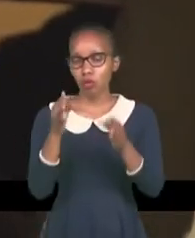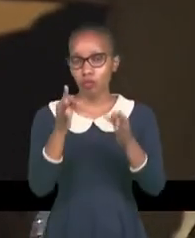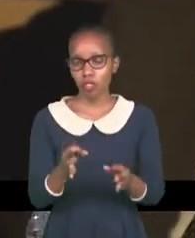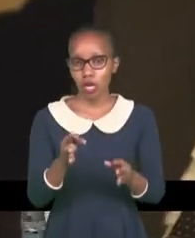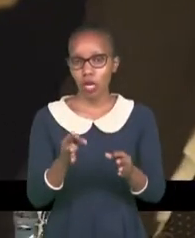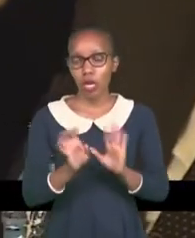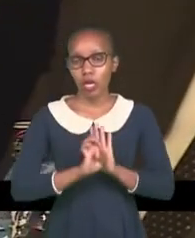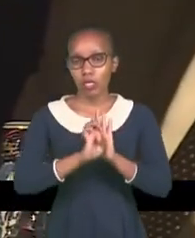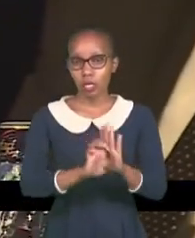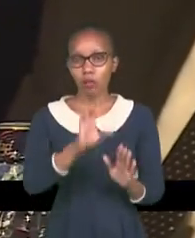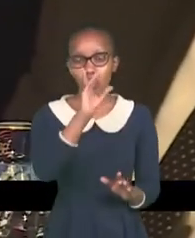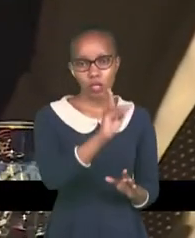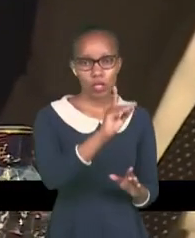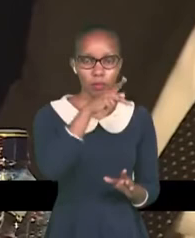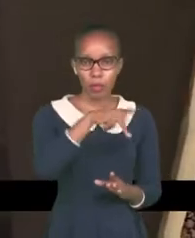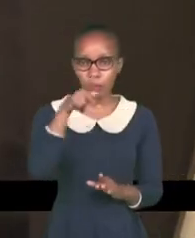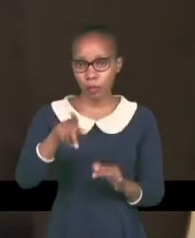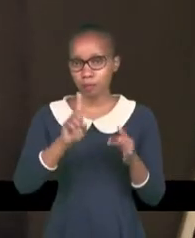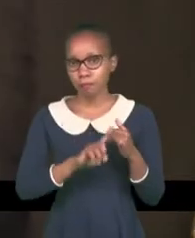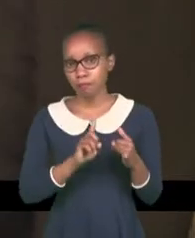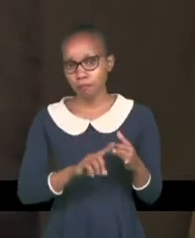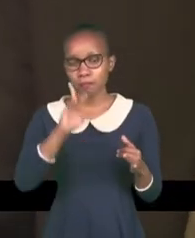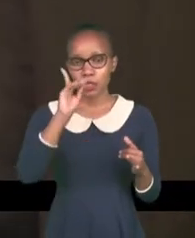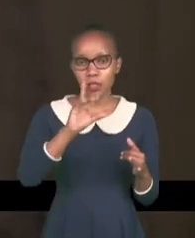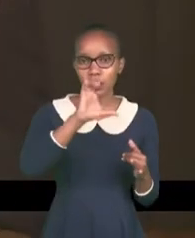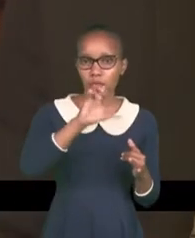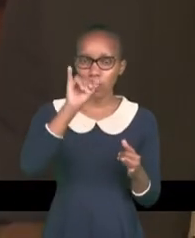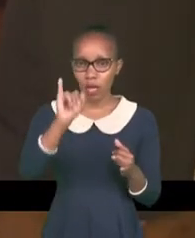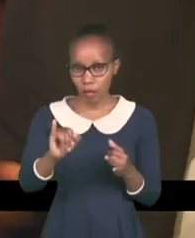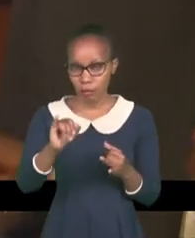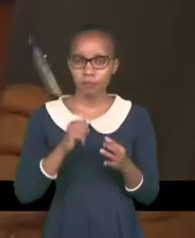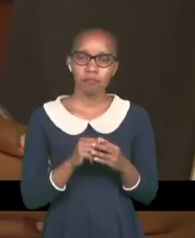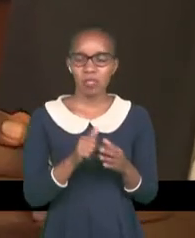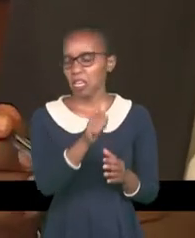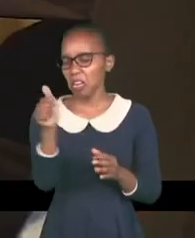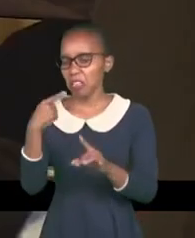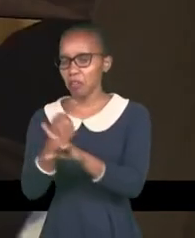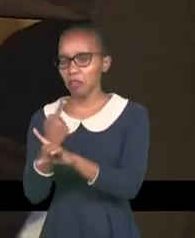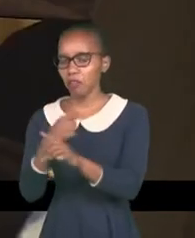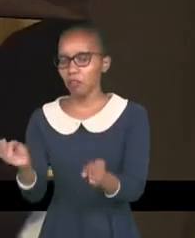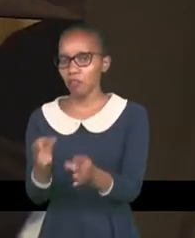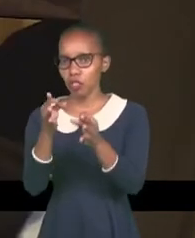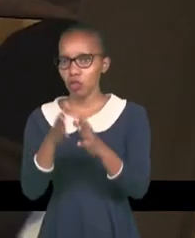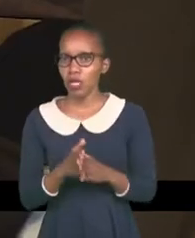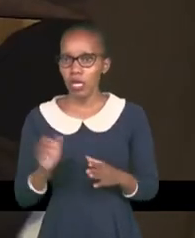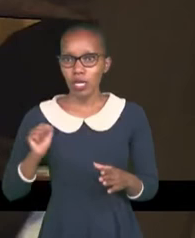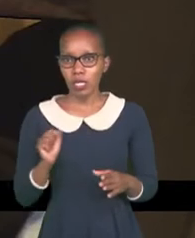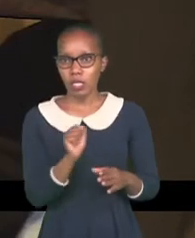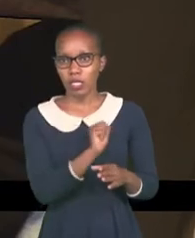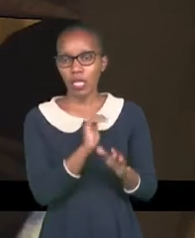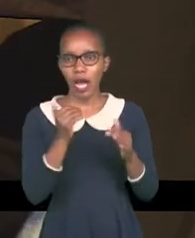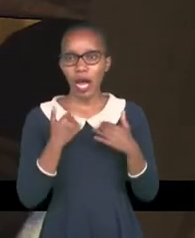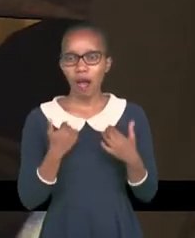them the Director of Public Prosecution, DPP, Director of Criminal Investigations, DCI, among others. The Senate plays a